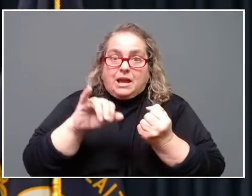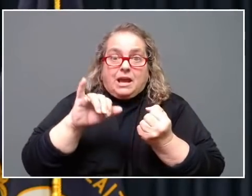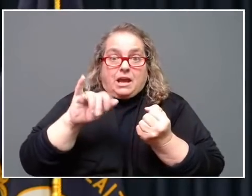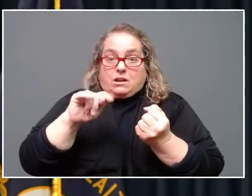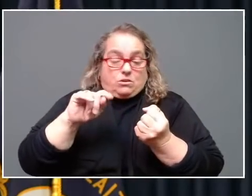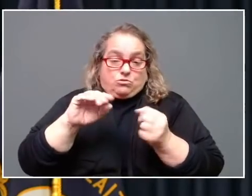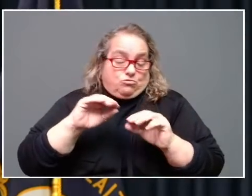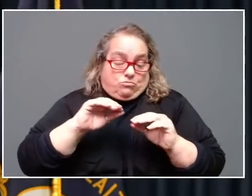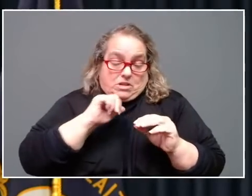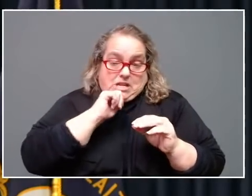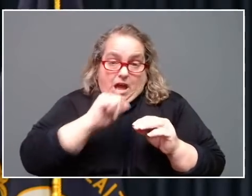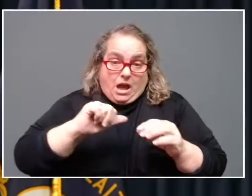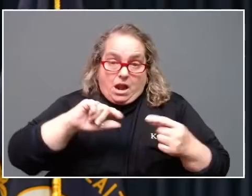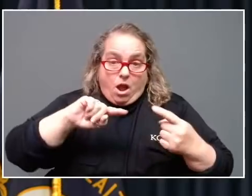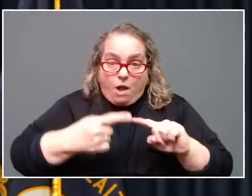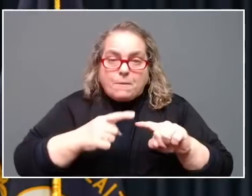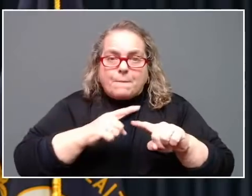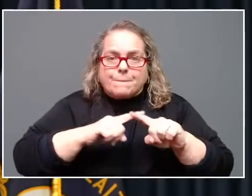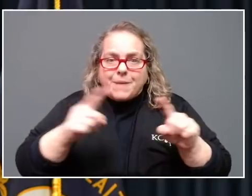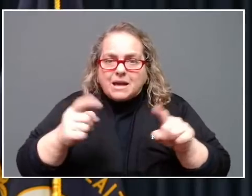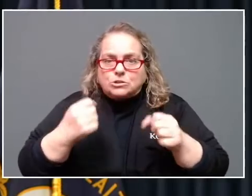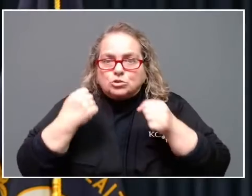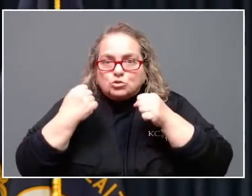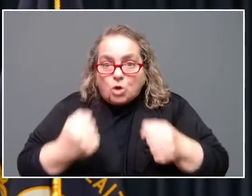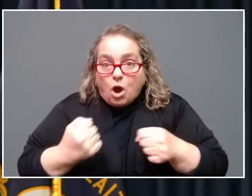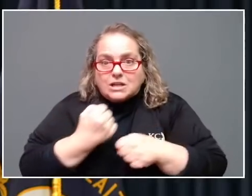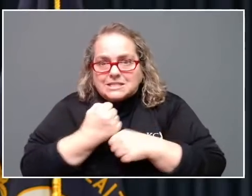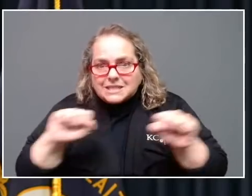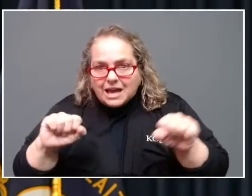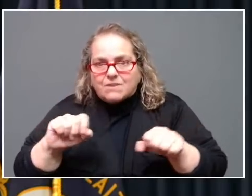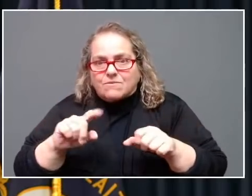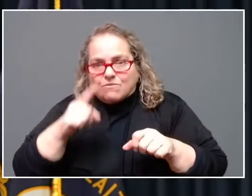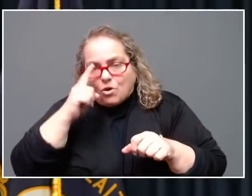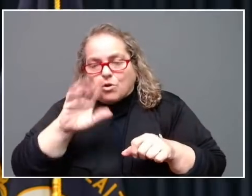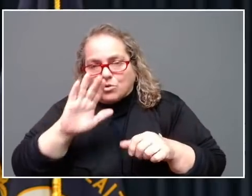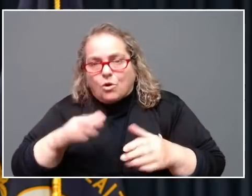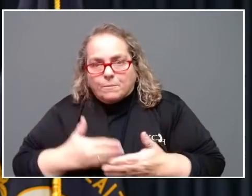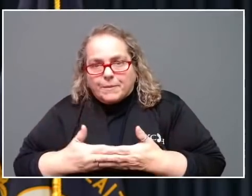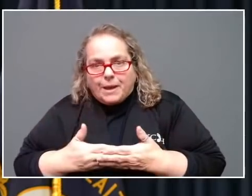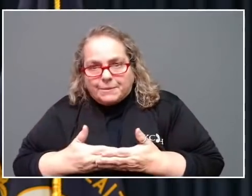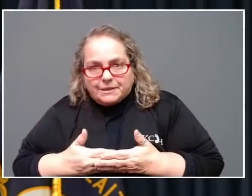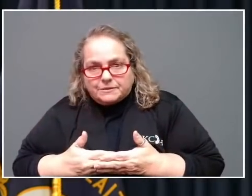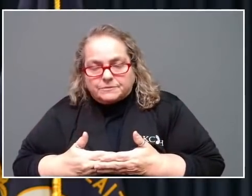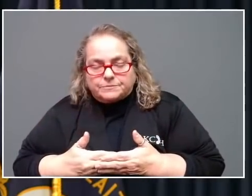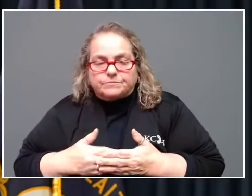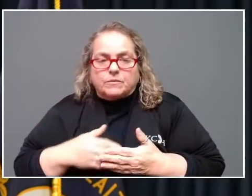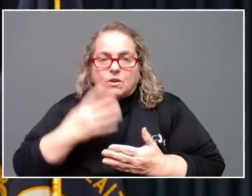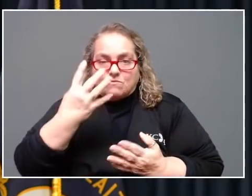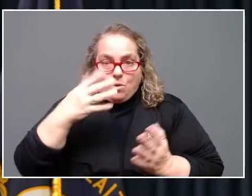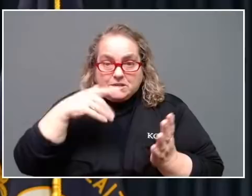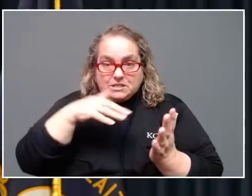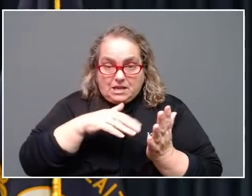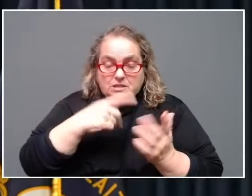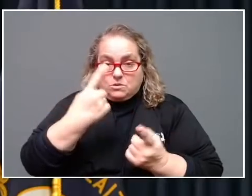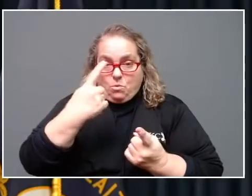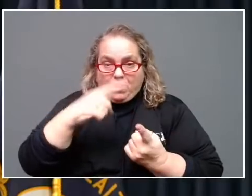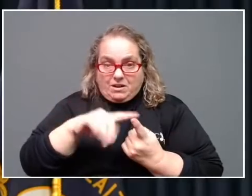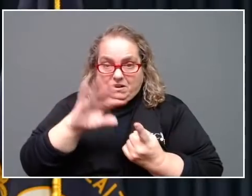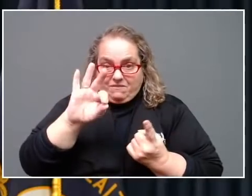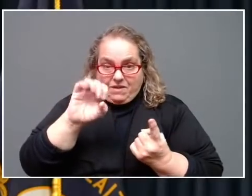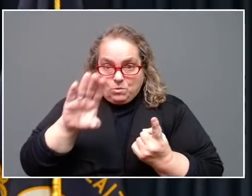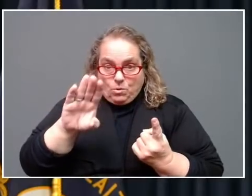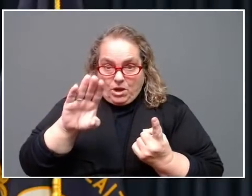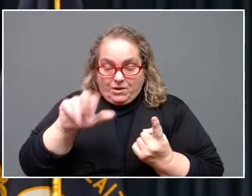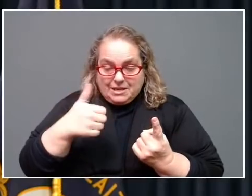are demonstrably safe. I'm going to give you 4 studies I'll just mention briefly. There was one in February